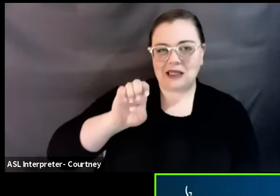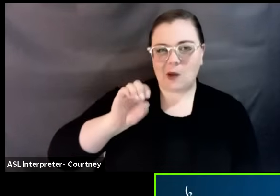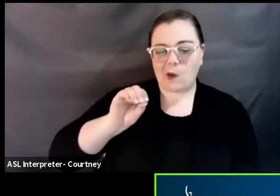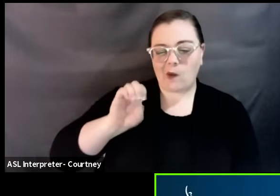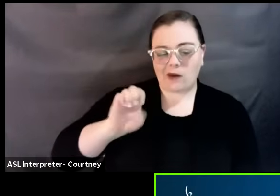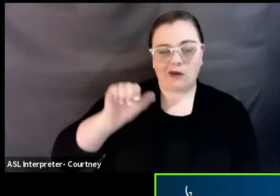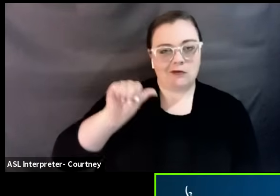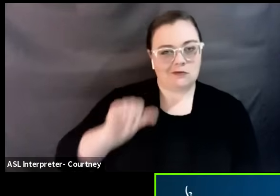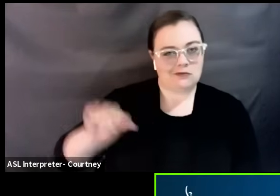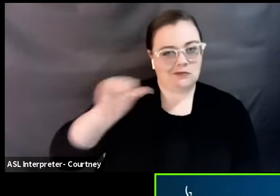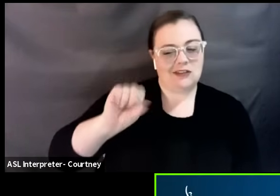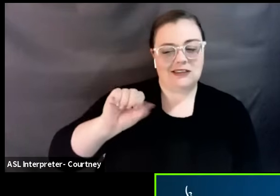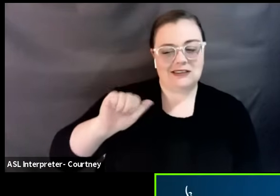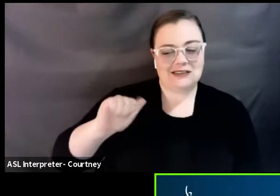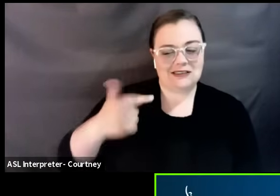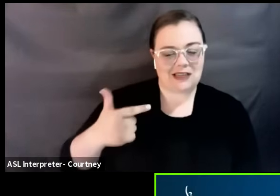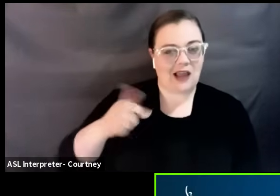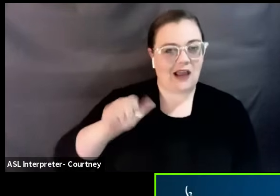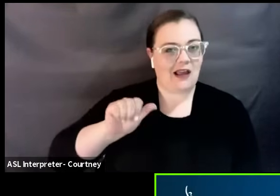pteoe@sagaftra.org. That's